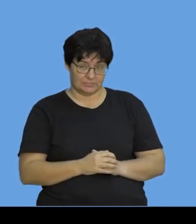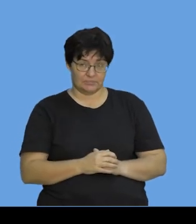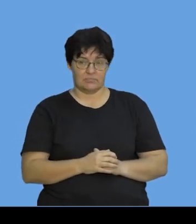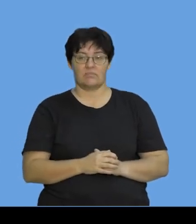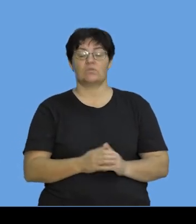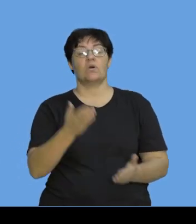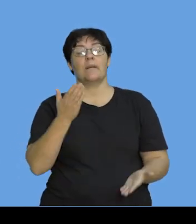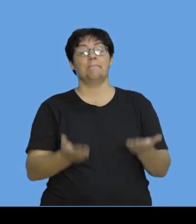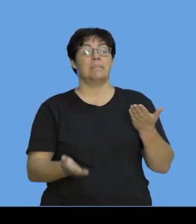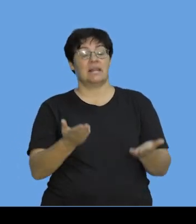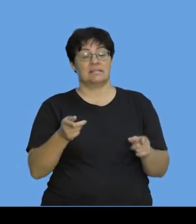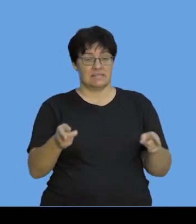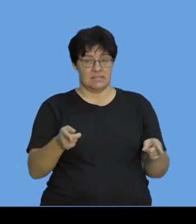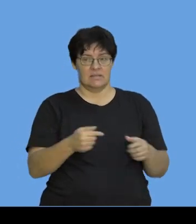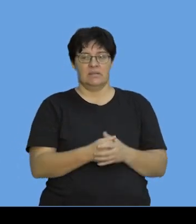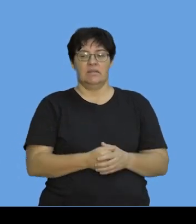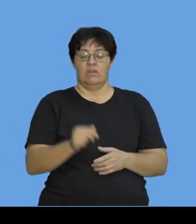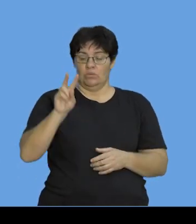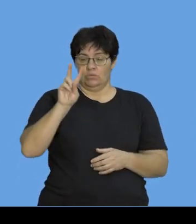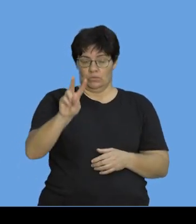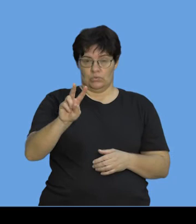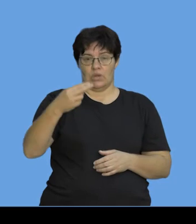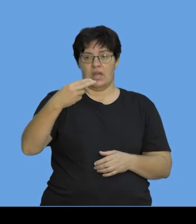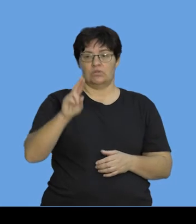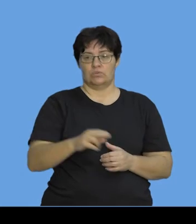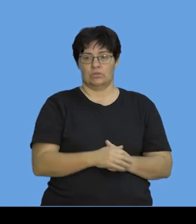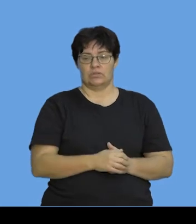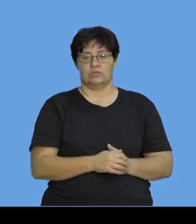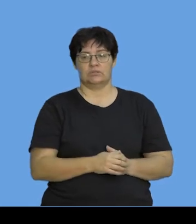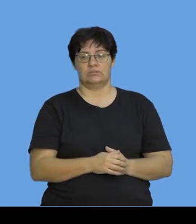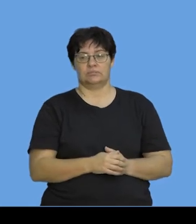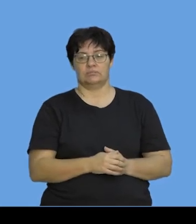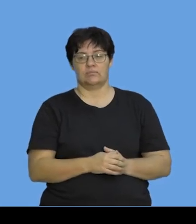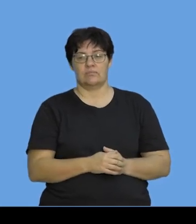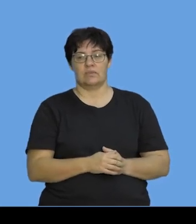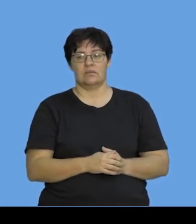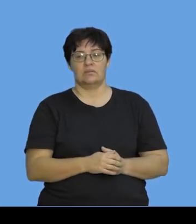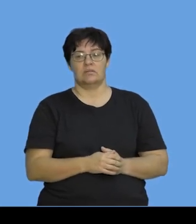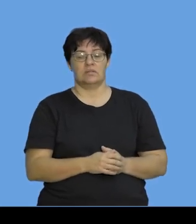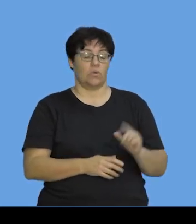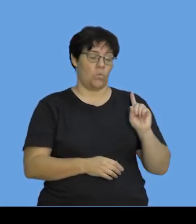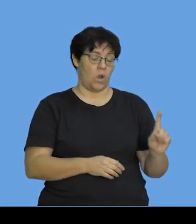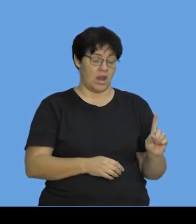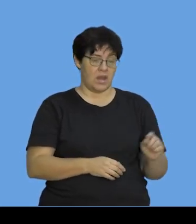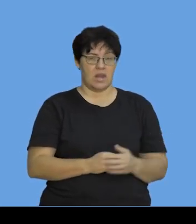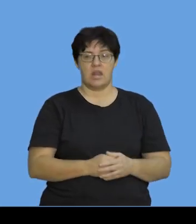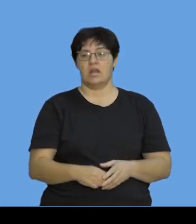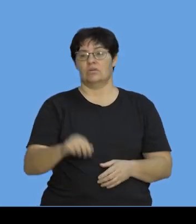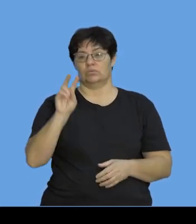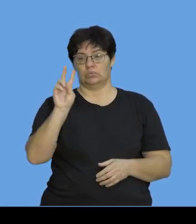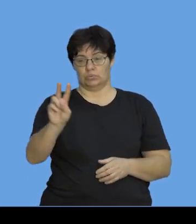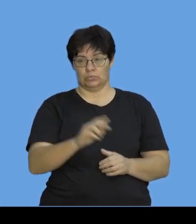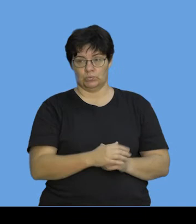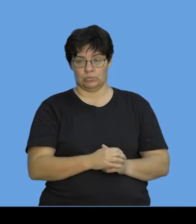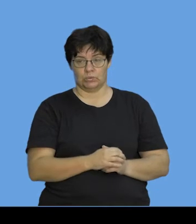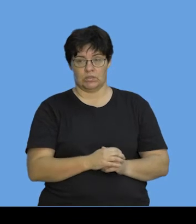here there's 2 moles. So the stoichiometric ratio in which they react is 1 is to 2, right? So we are told that there